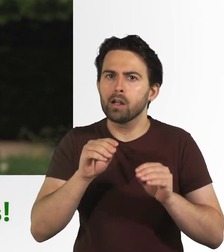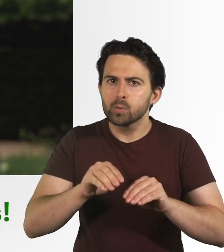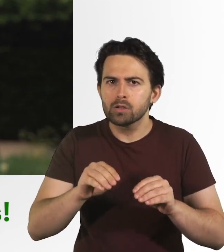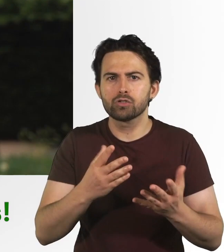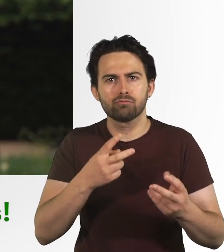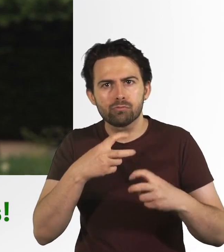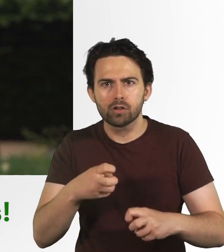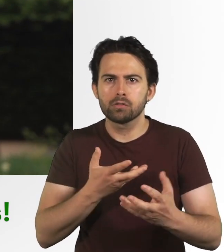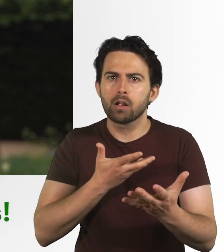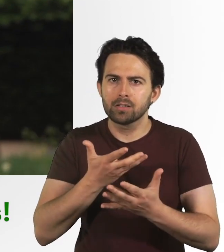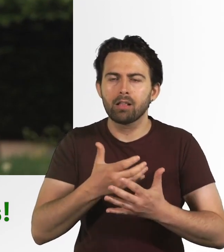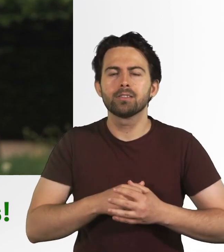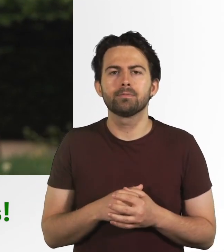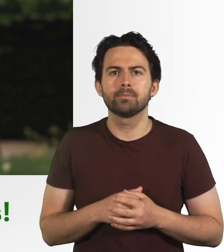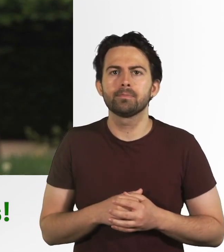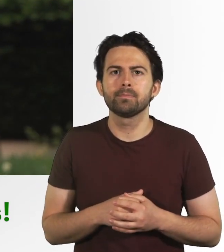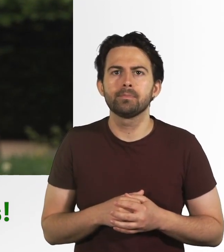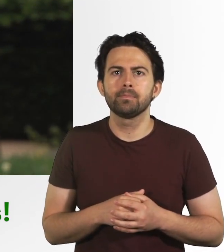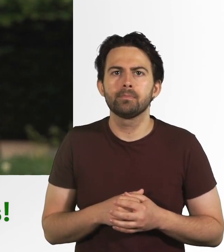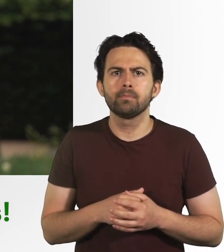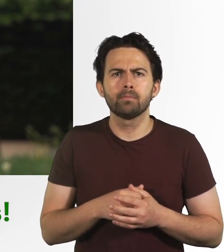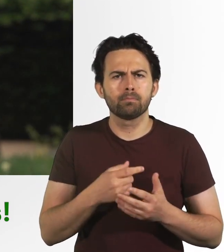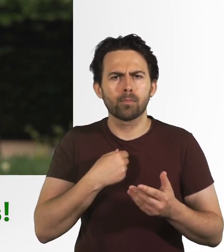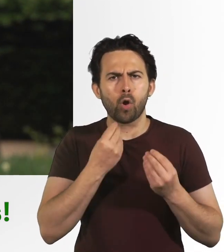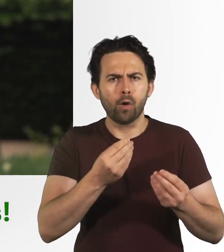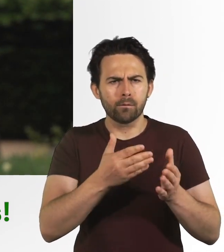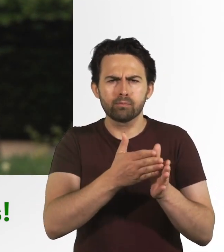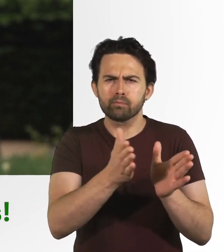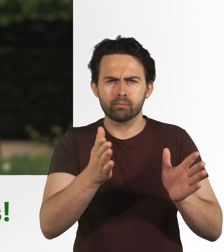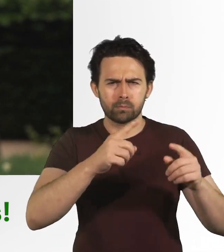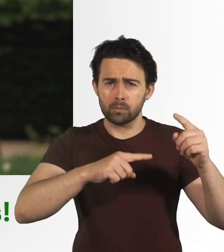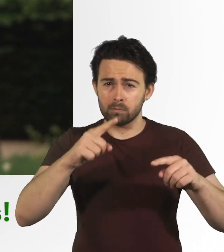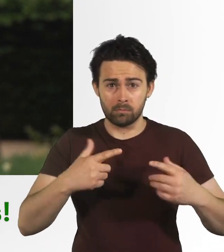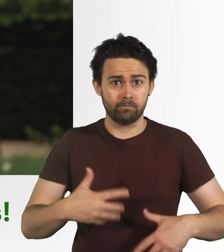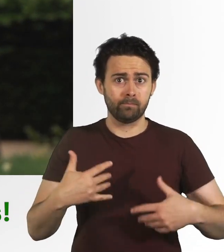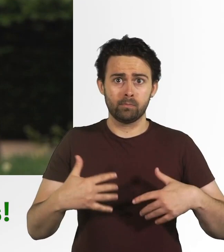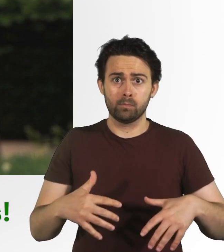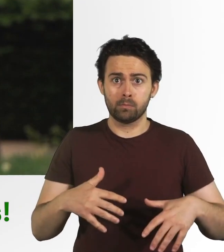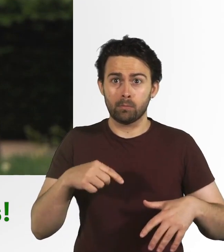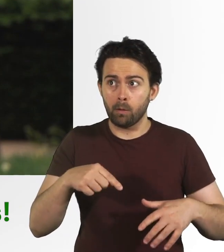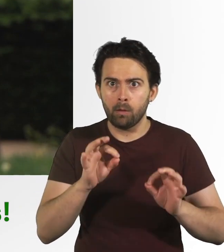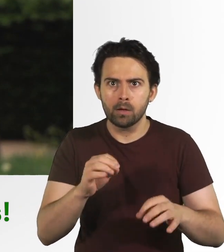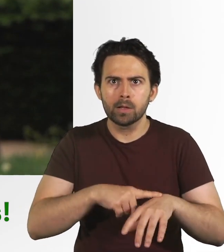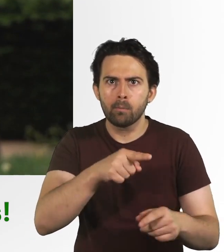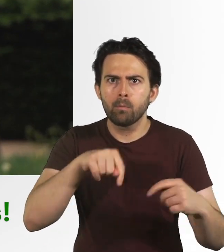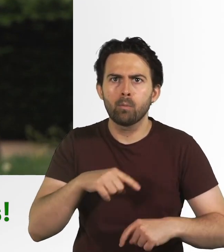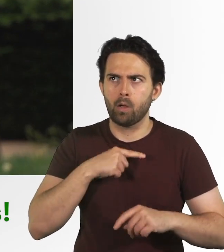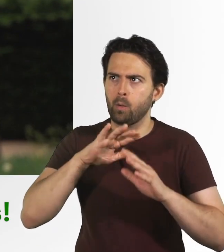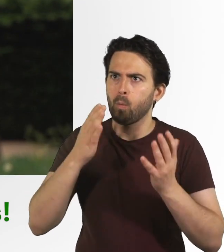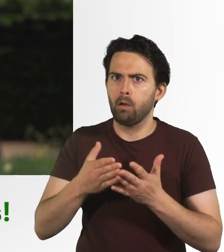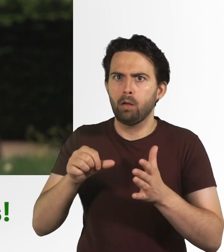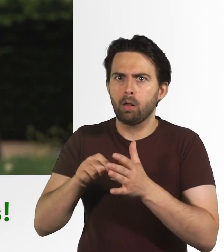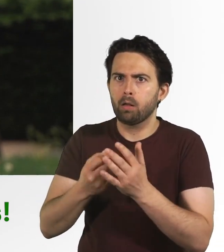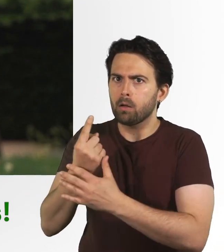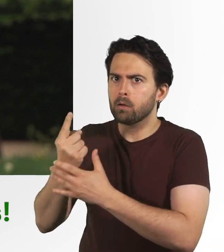across education, research and consulting. So our offer has never been more diverse, and what could be better than coming to study at